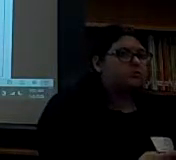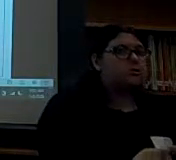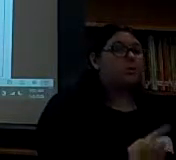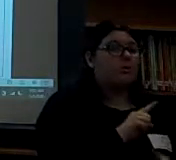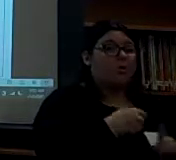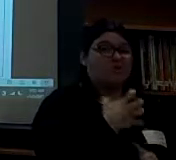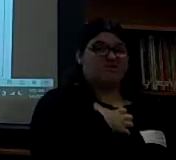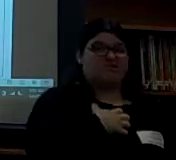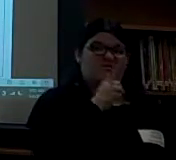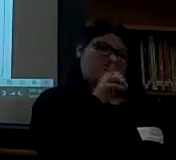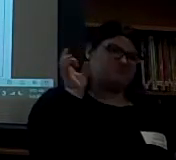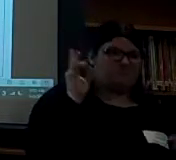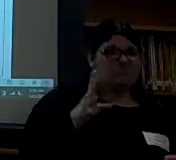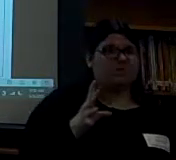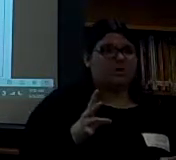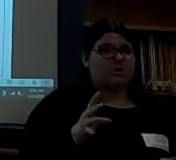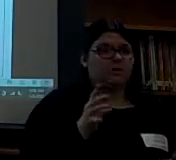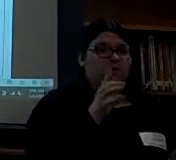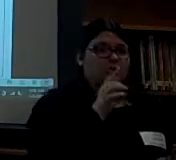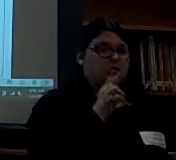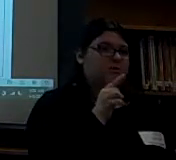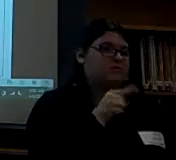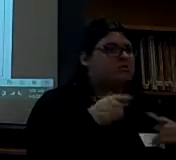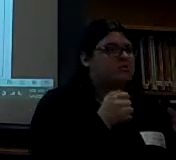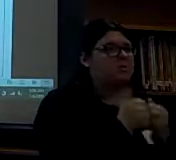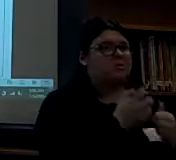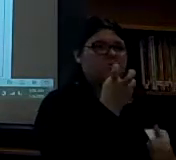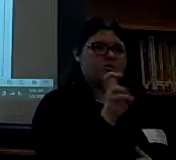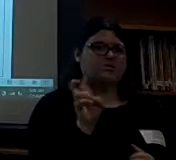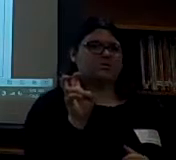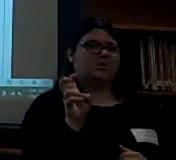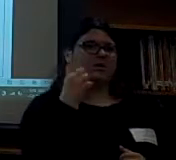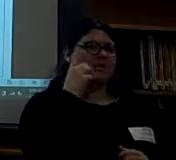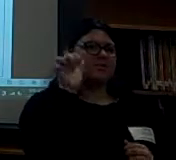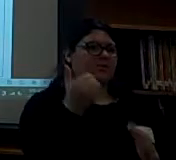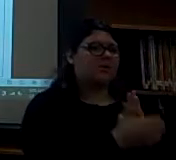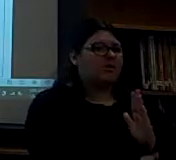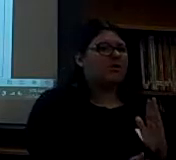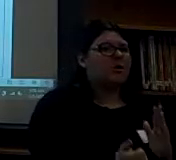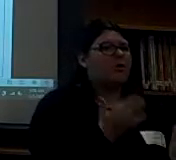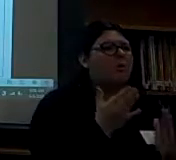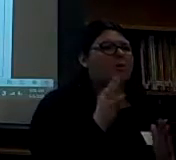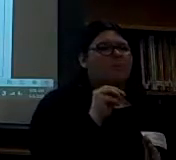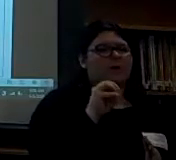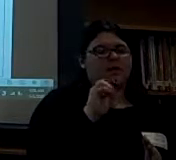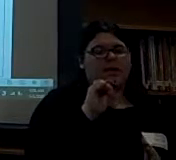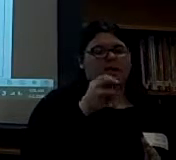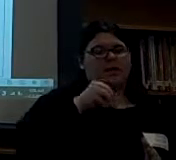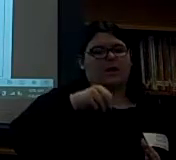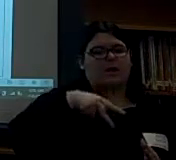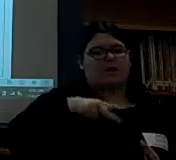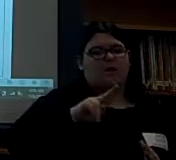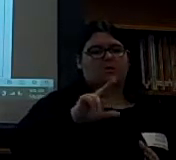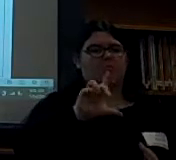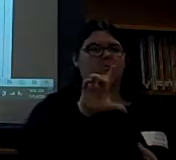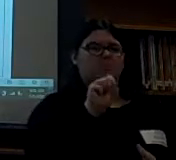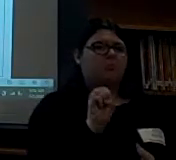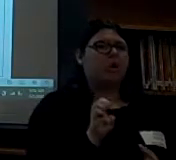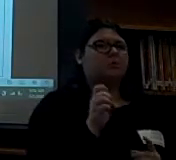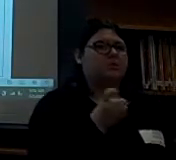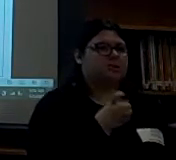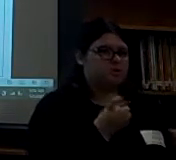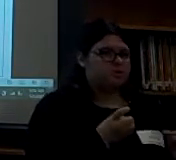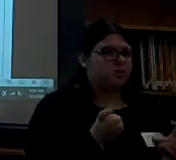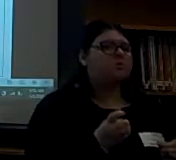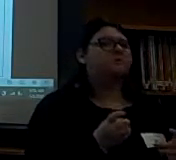nasty? Are they struggling with transitions? Think about what tools, and there are other tools. Are they struggling with impulse control? Think about what tools they're missing and teach them